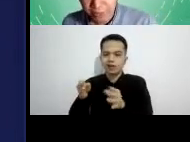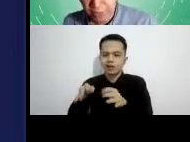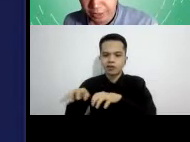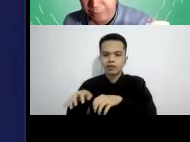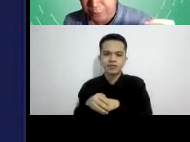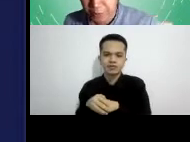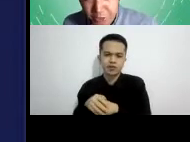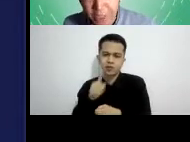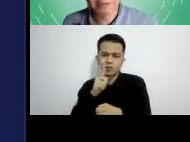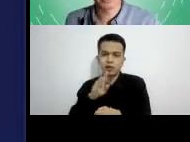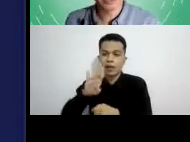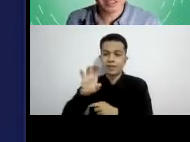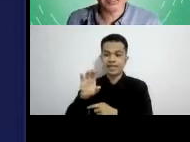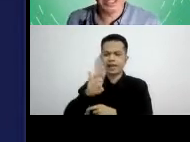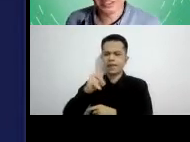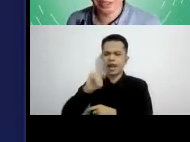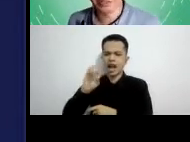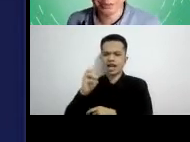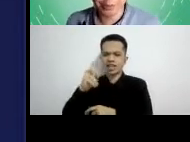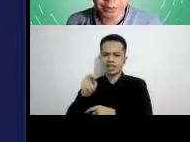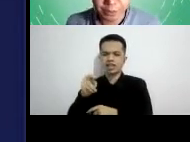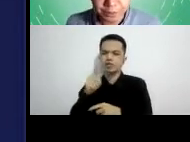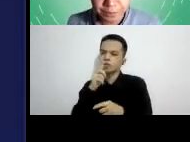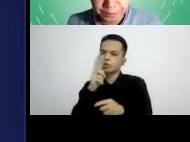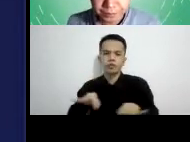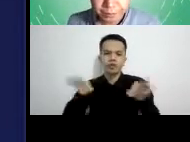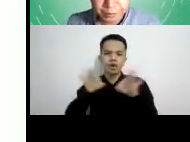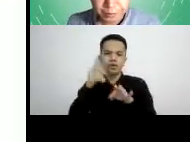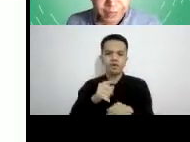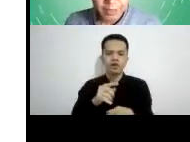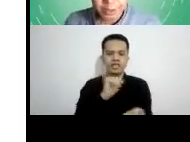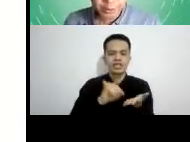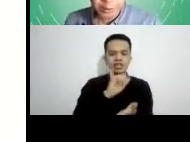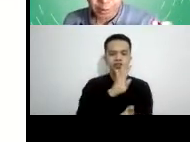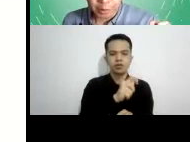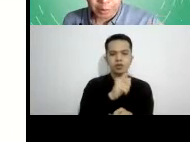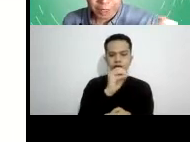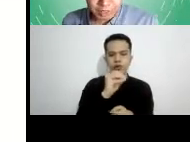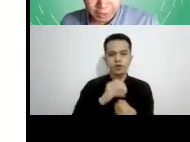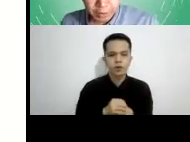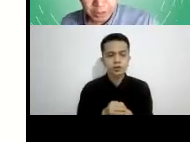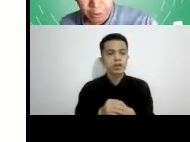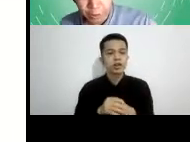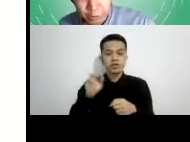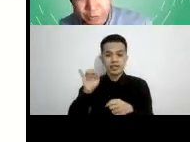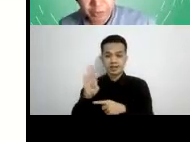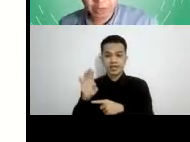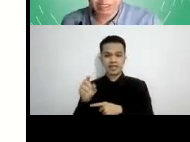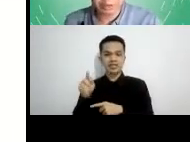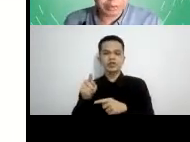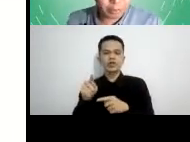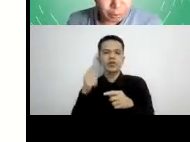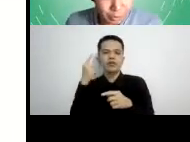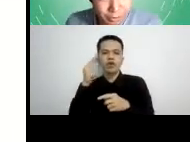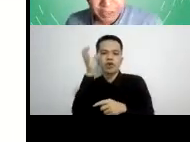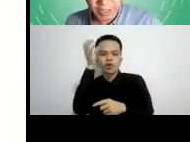is very much a result of Industry 4.0. So blockchain, which also evolves the concept